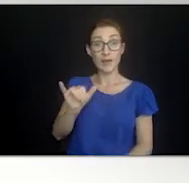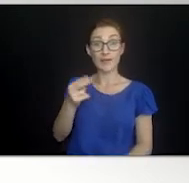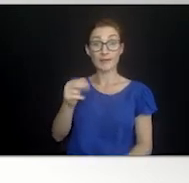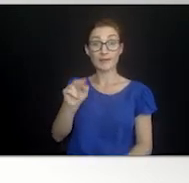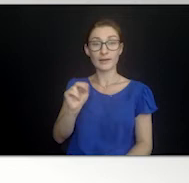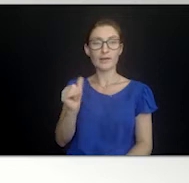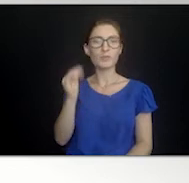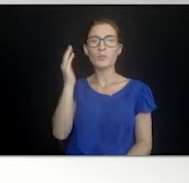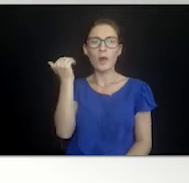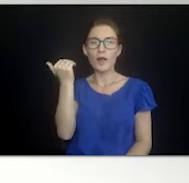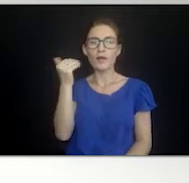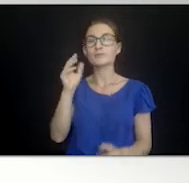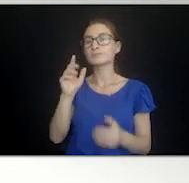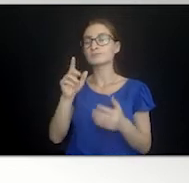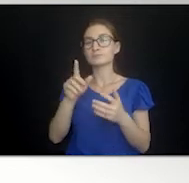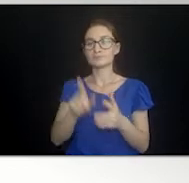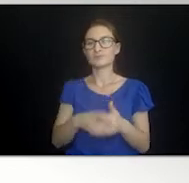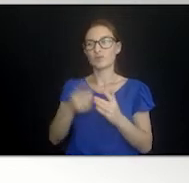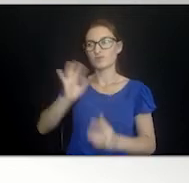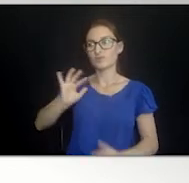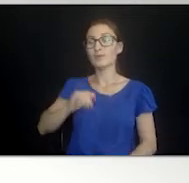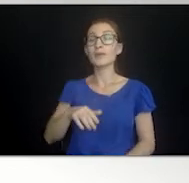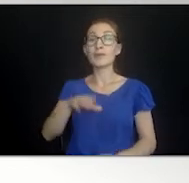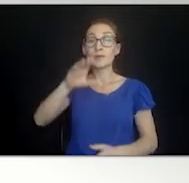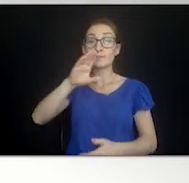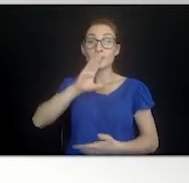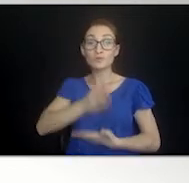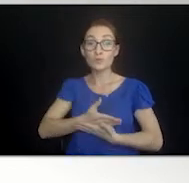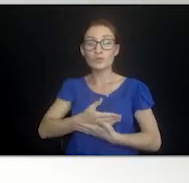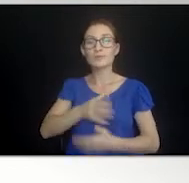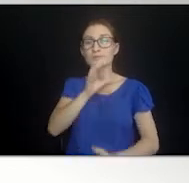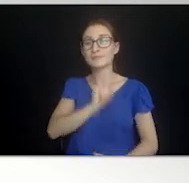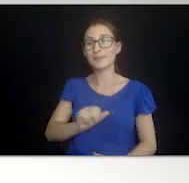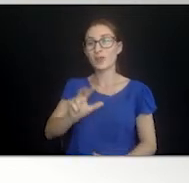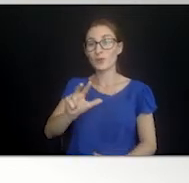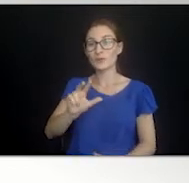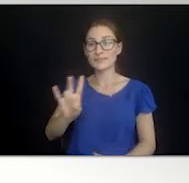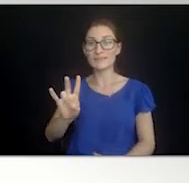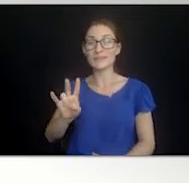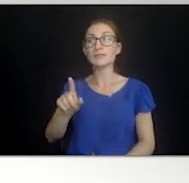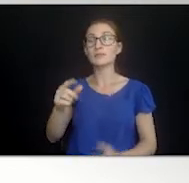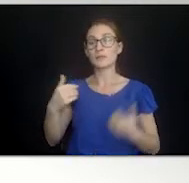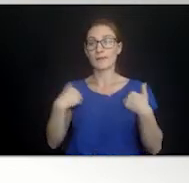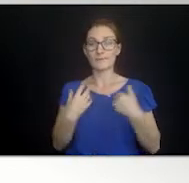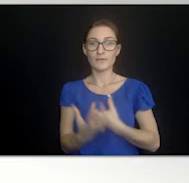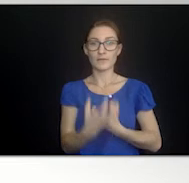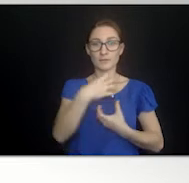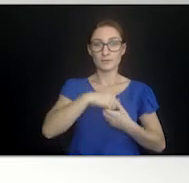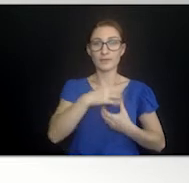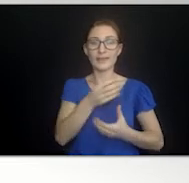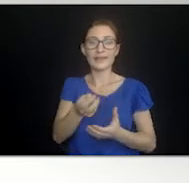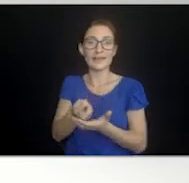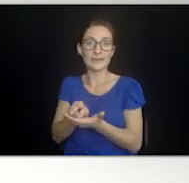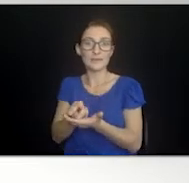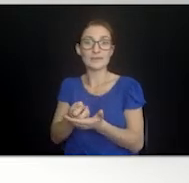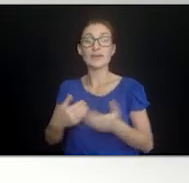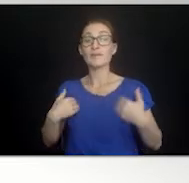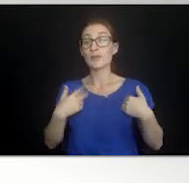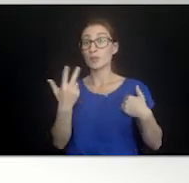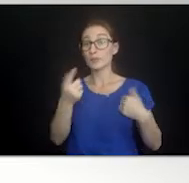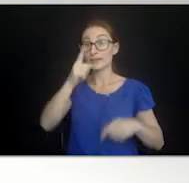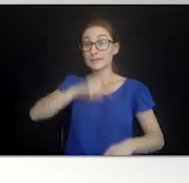with Mayana? So I'll start back. I have a 37-year-old daughter with autism and epilepsy. I also have